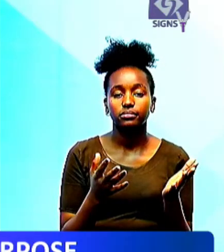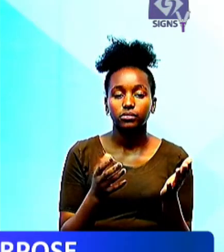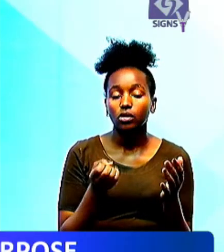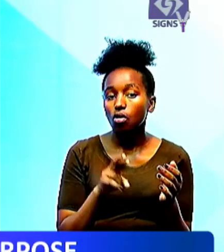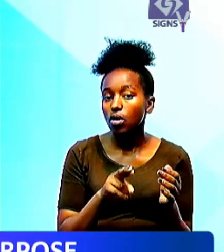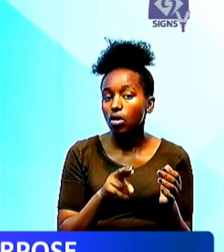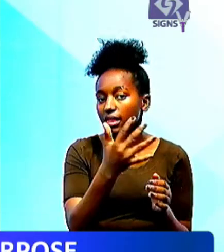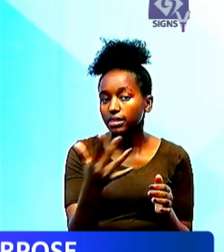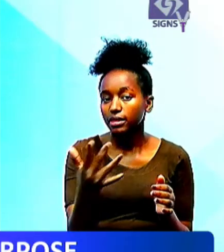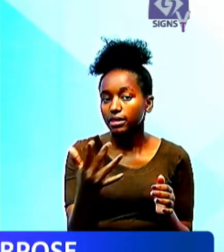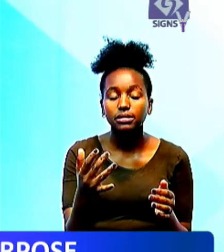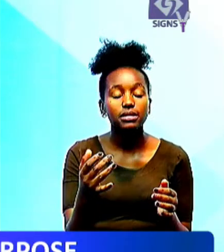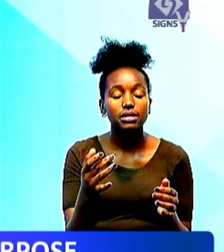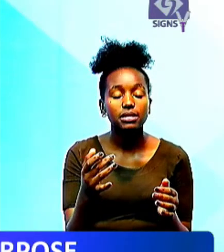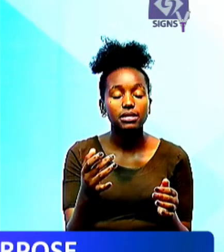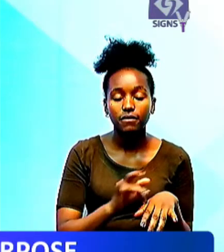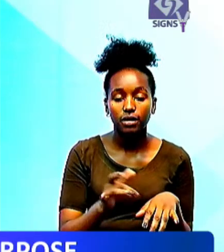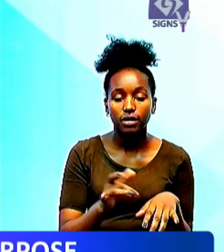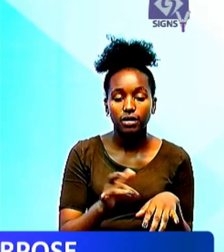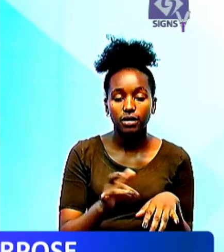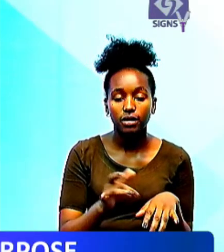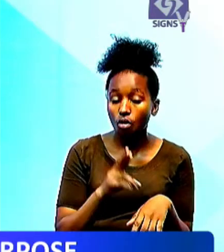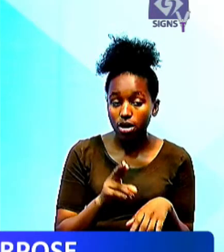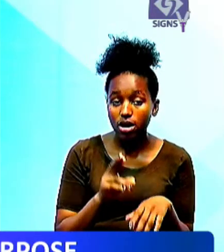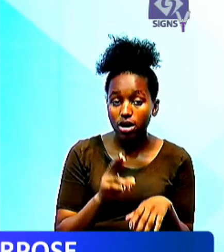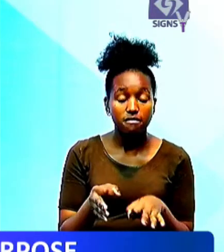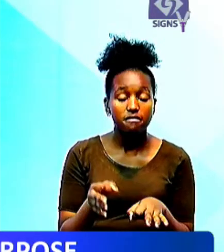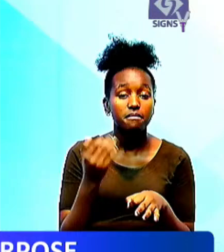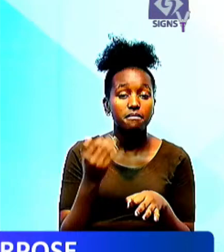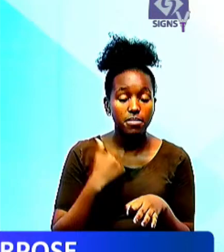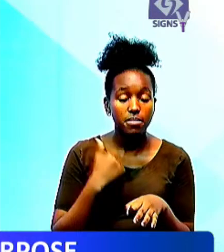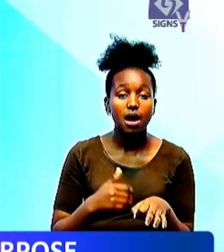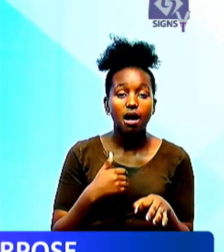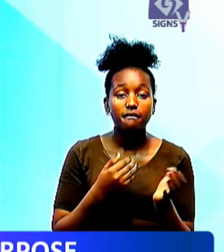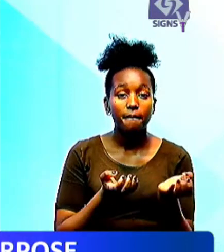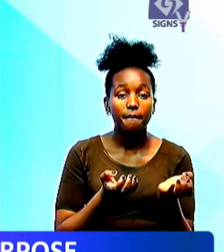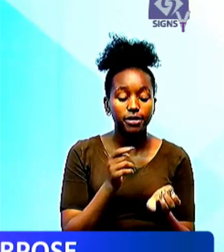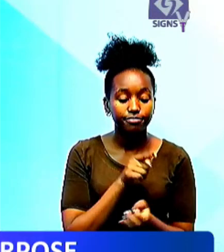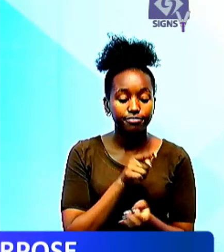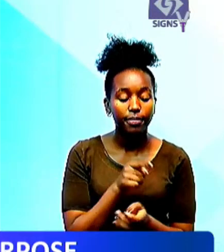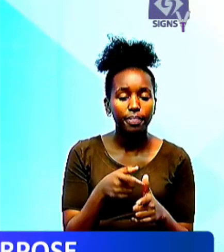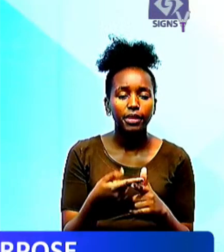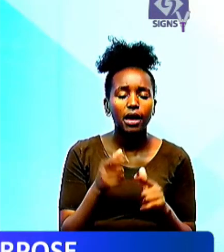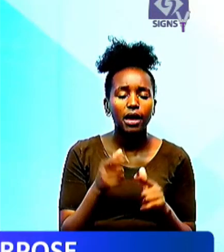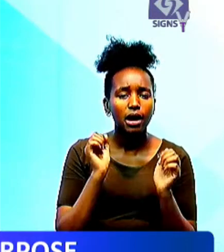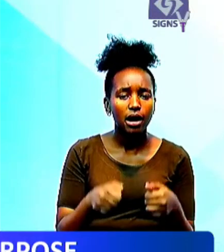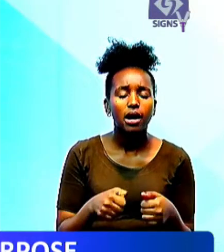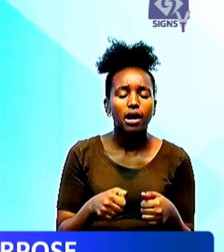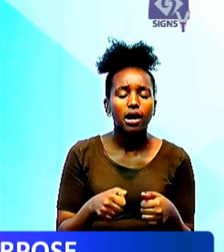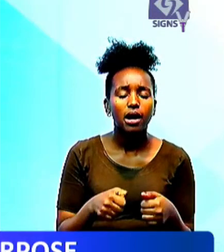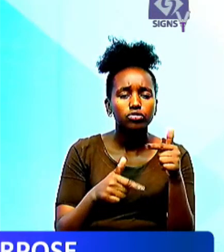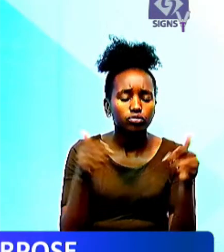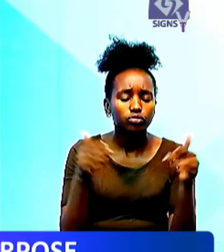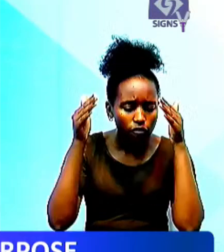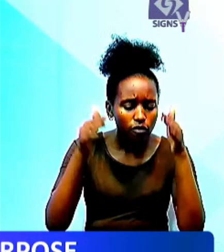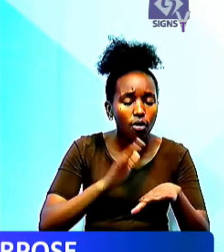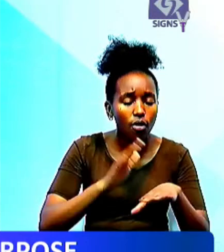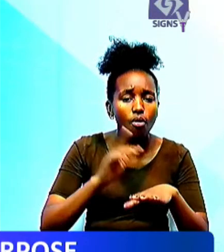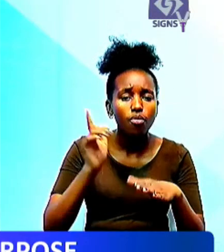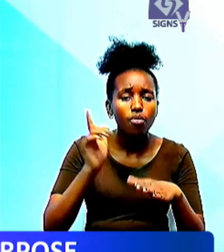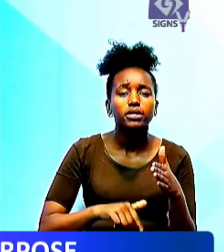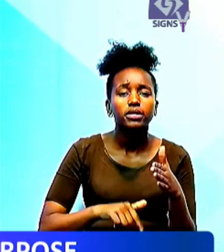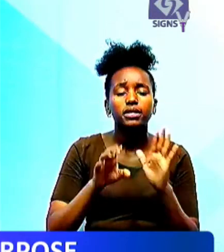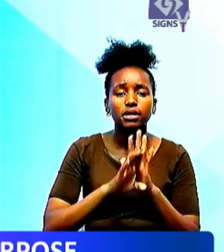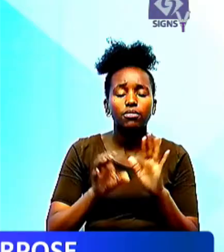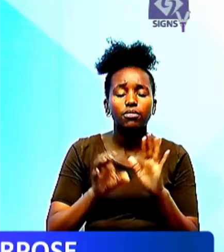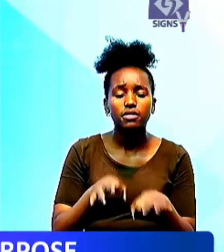divesting. Divesting is which streams of whatever do you need to close and consolidate your business. Your income. So if you realize you are overstretched,